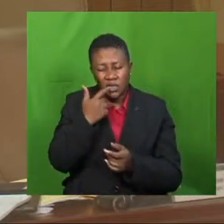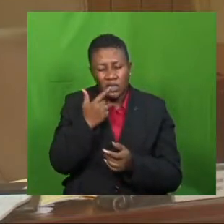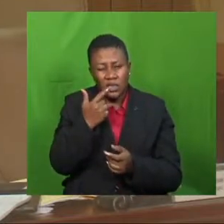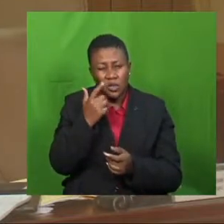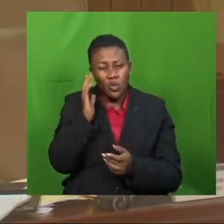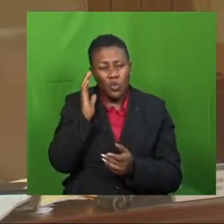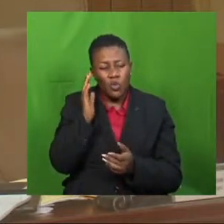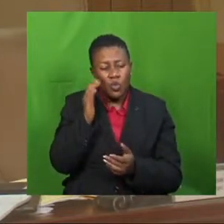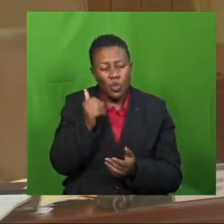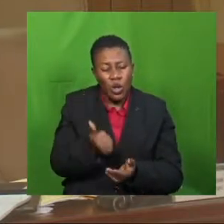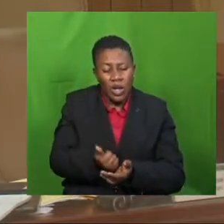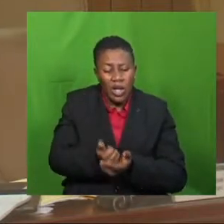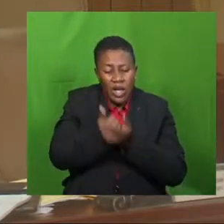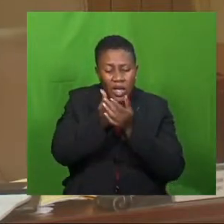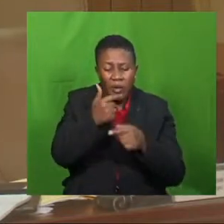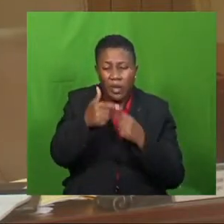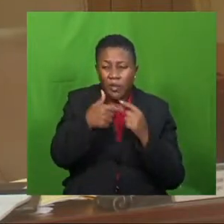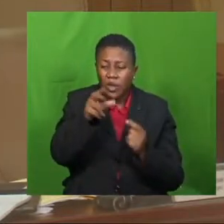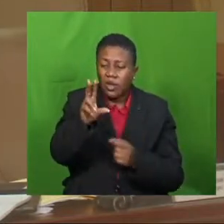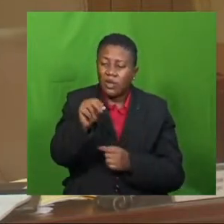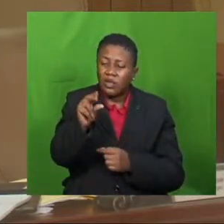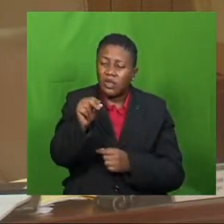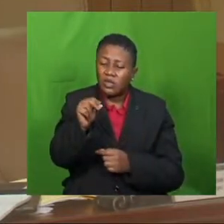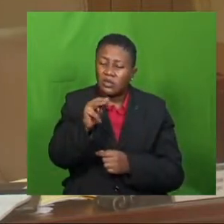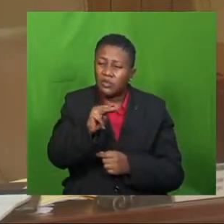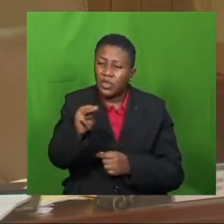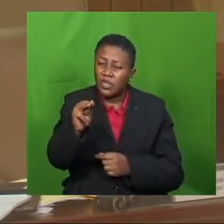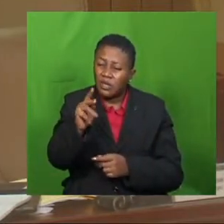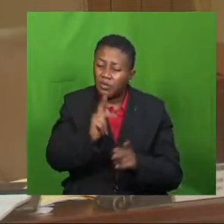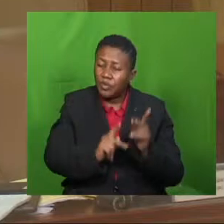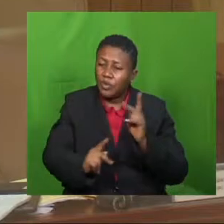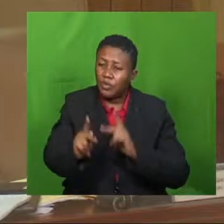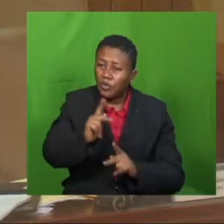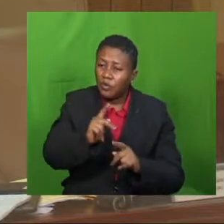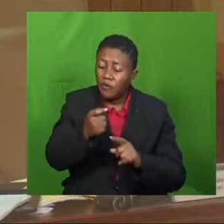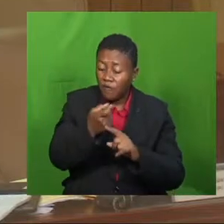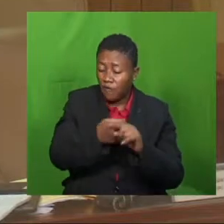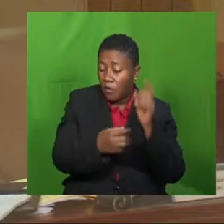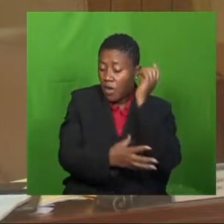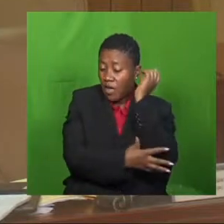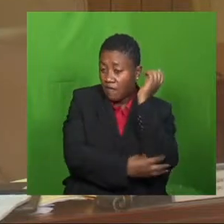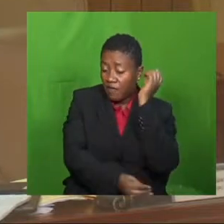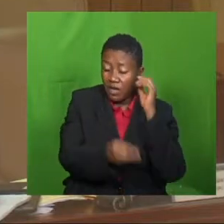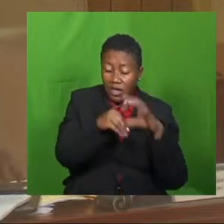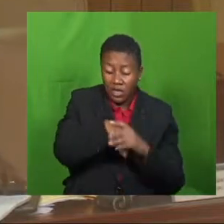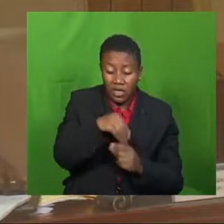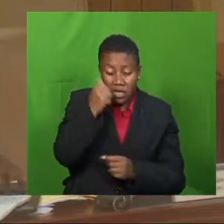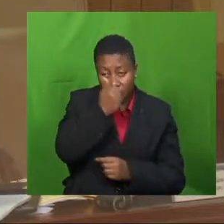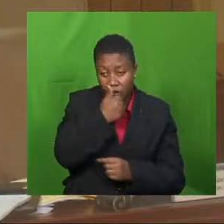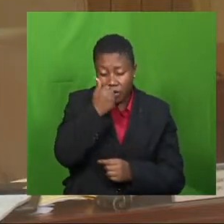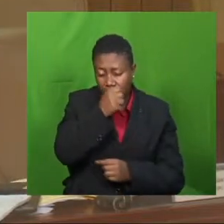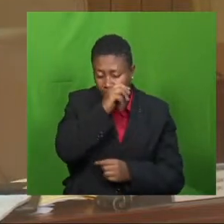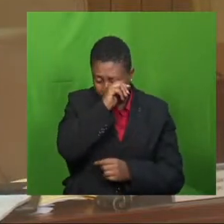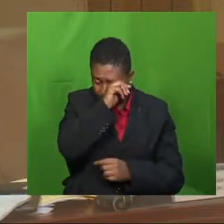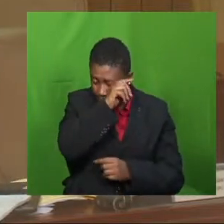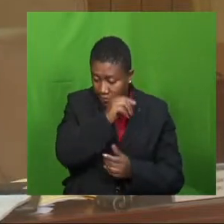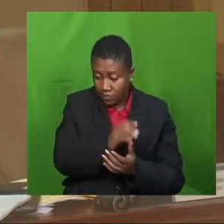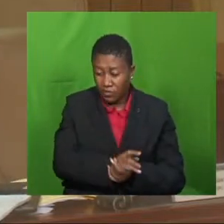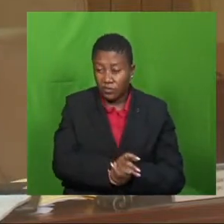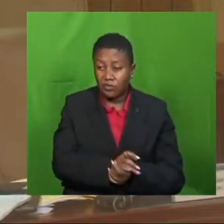million people from extreme poverty within Africa. That is why, in